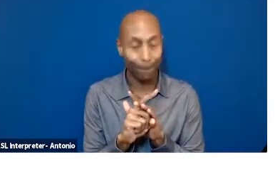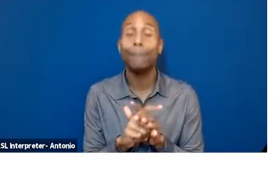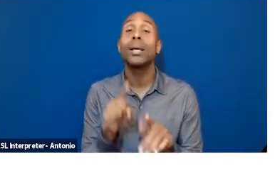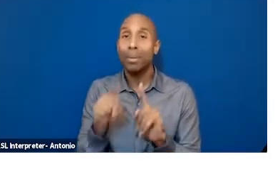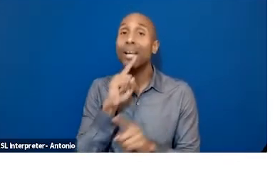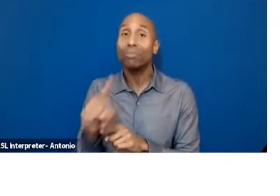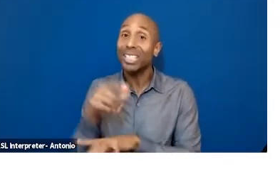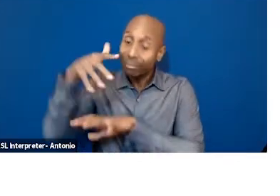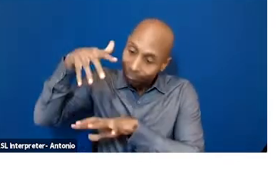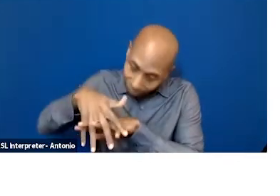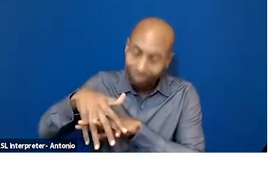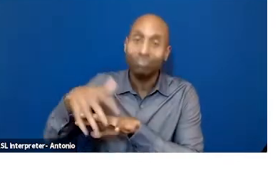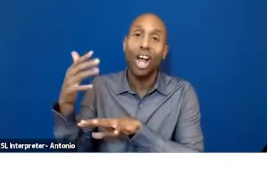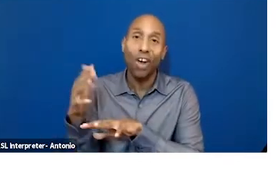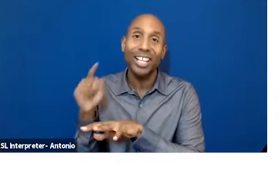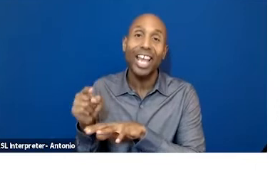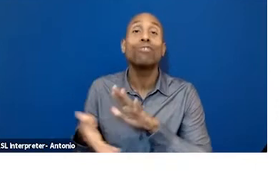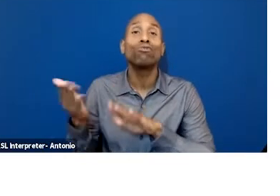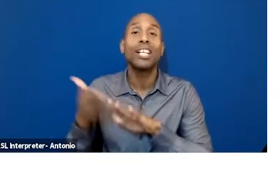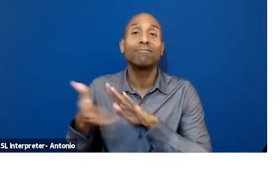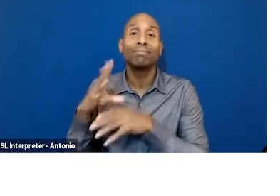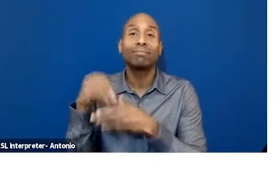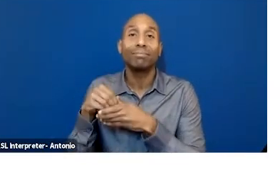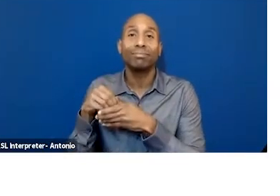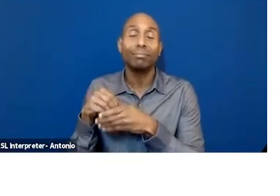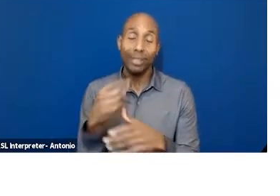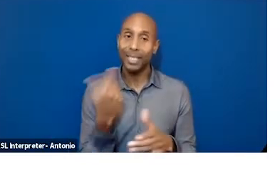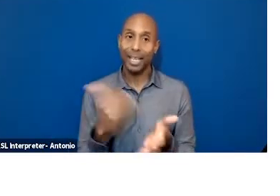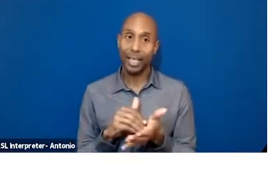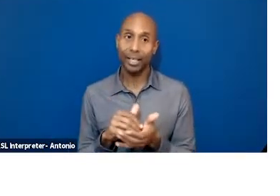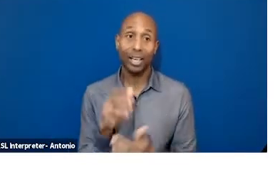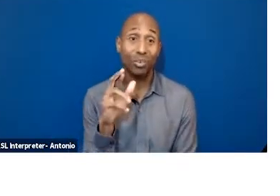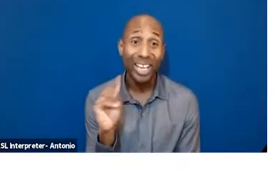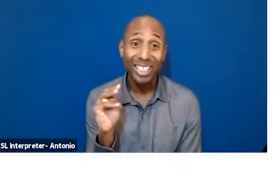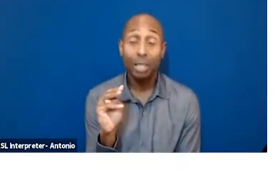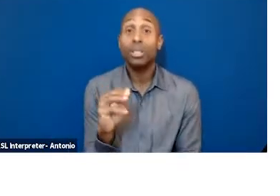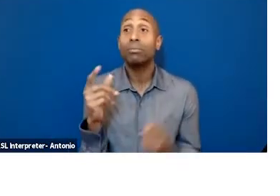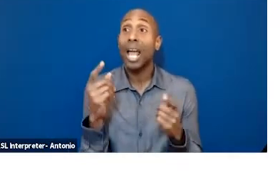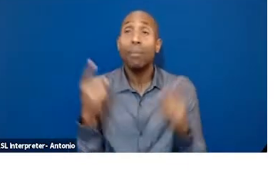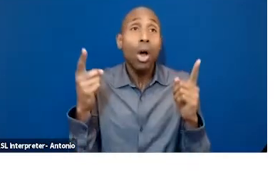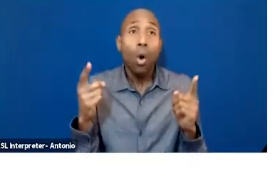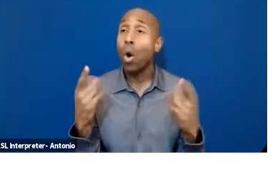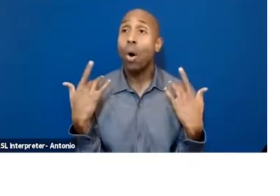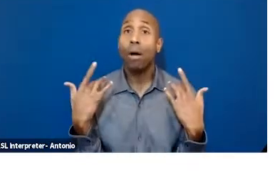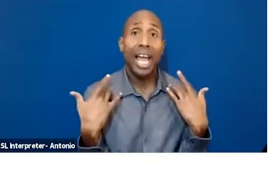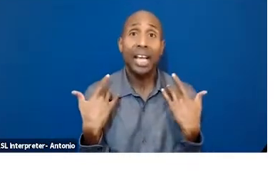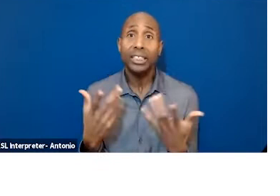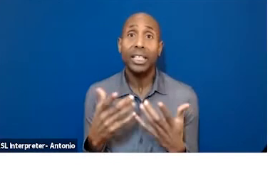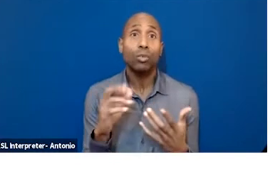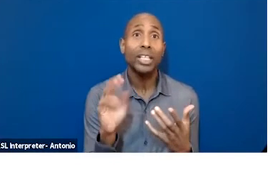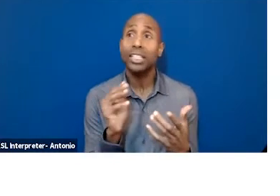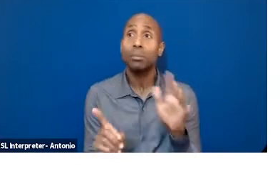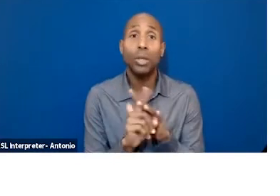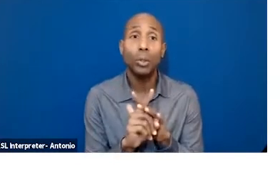So I'm going to repeat that. Racism isn't a glitch in fashion. It's the very operating system on which global